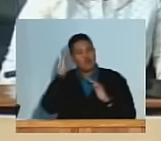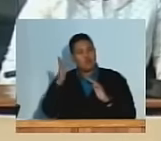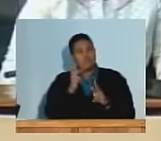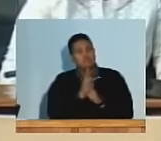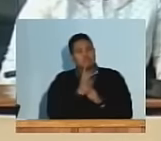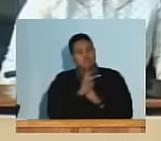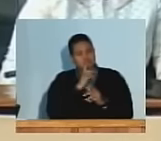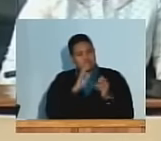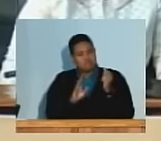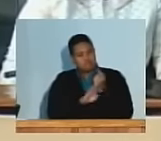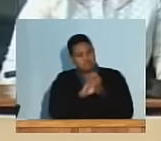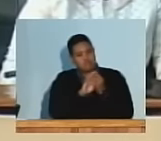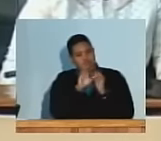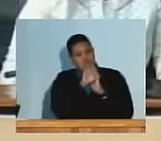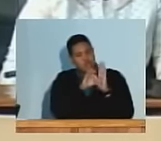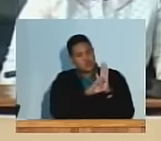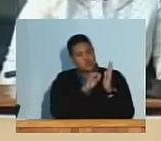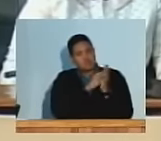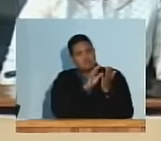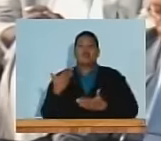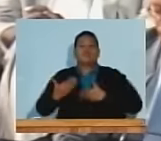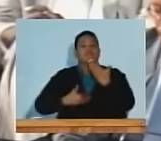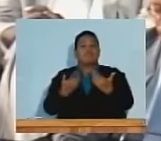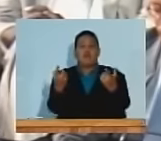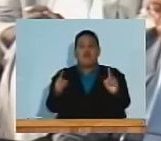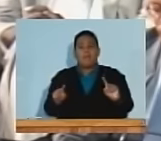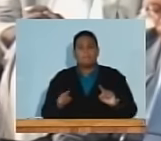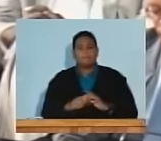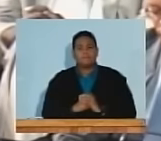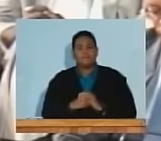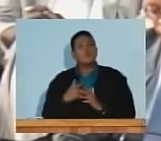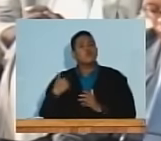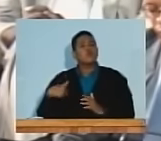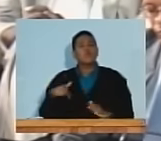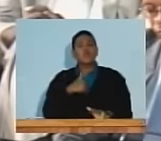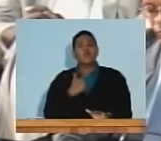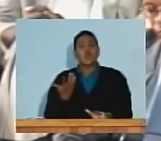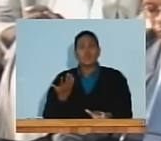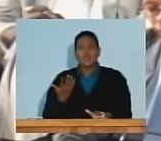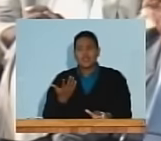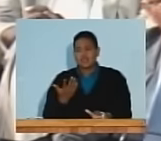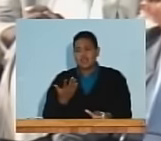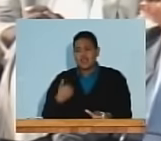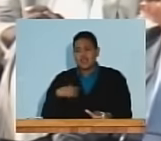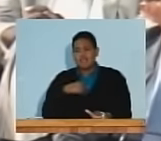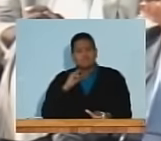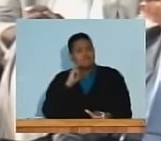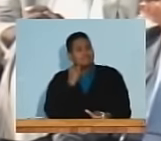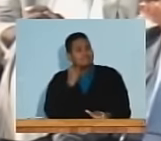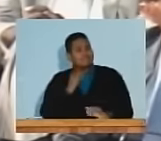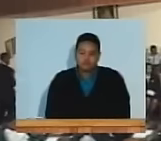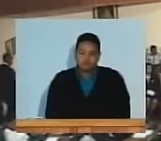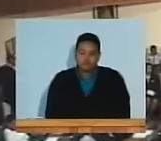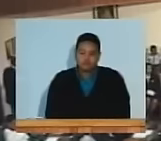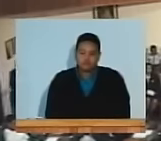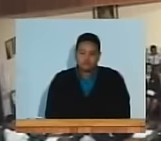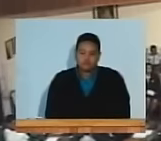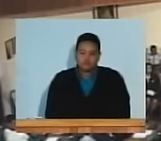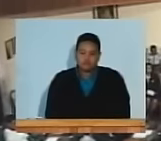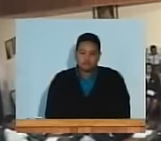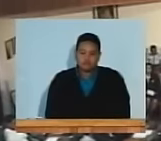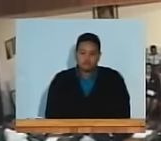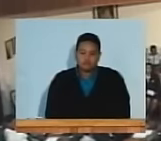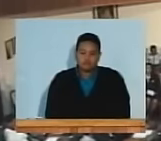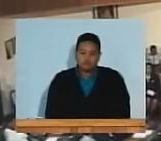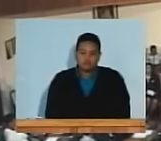Philip Paulwell, the leader of opposition business. Prime Minister Andrew Holness has expressed confidence in the Speaker. Mr.